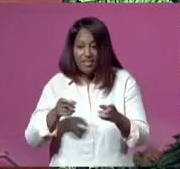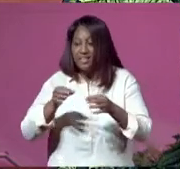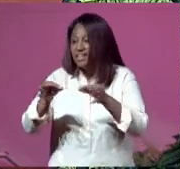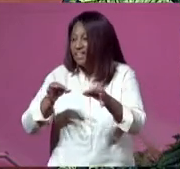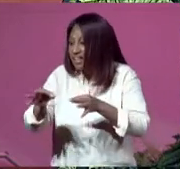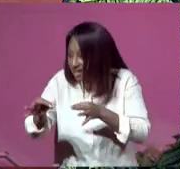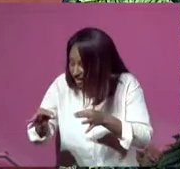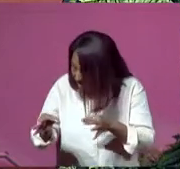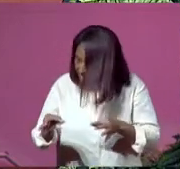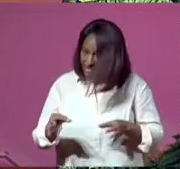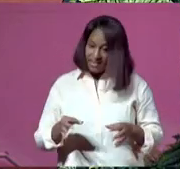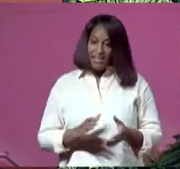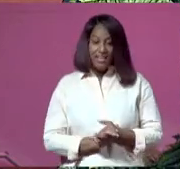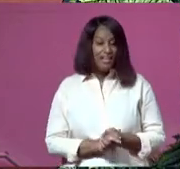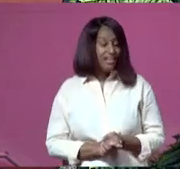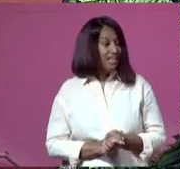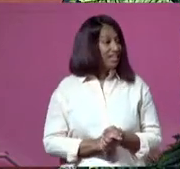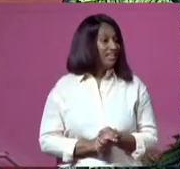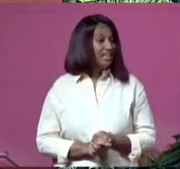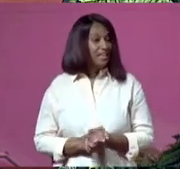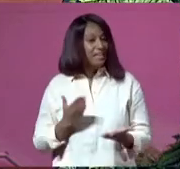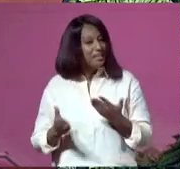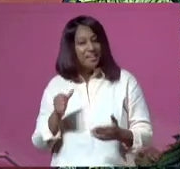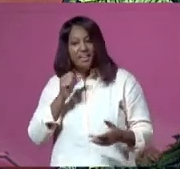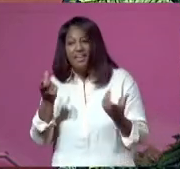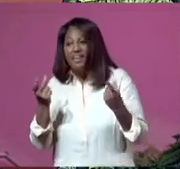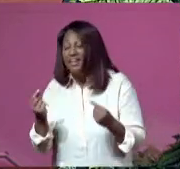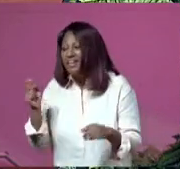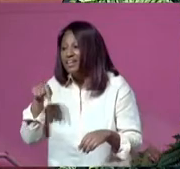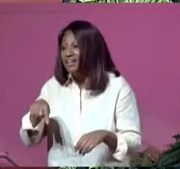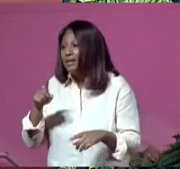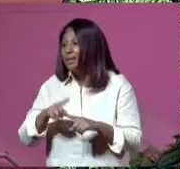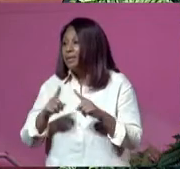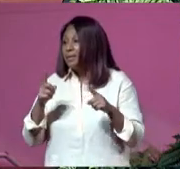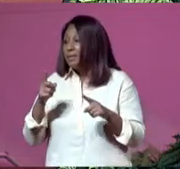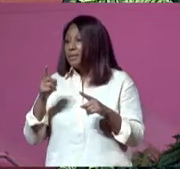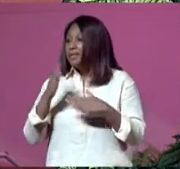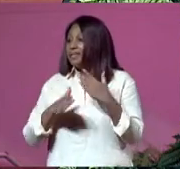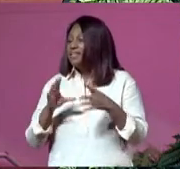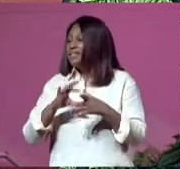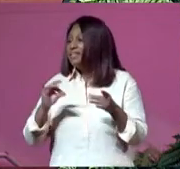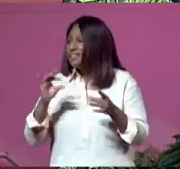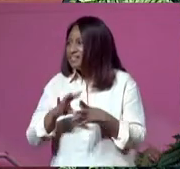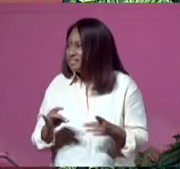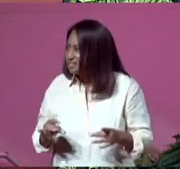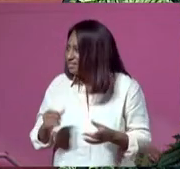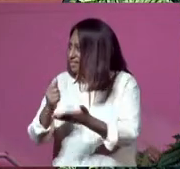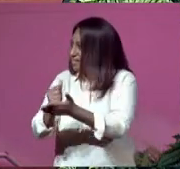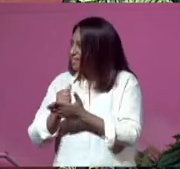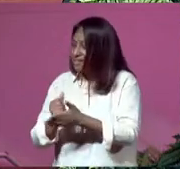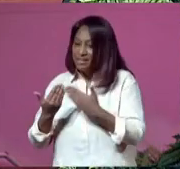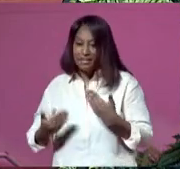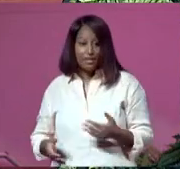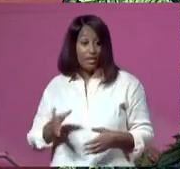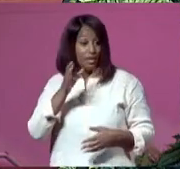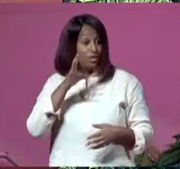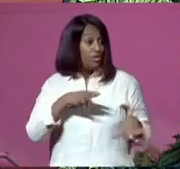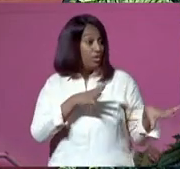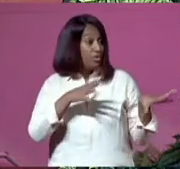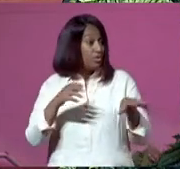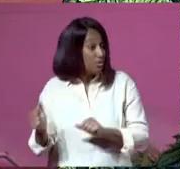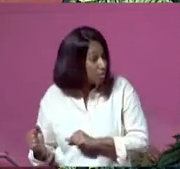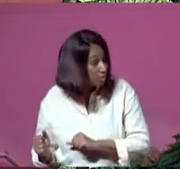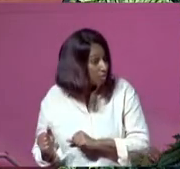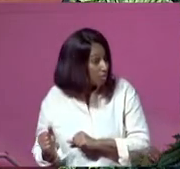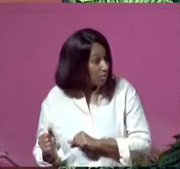superhero, Freddie Haynes, and you probably shouldn't do this, but the end of the story is what got me. She left